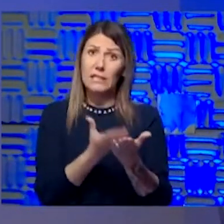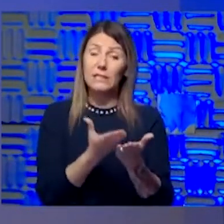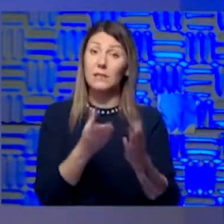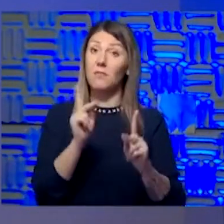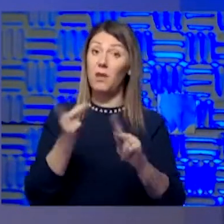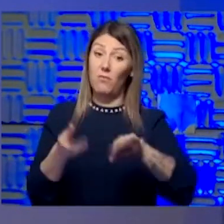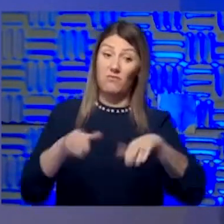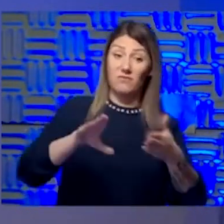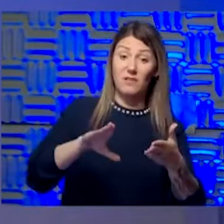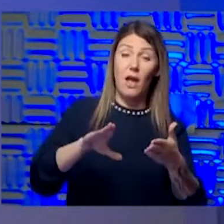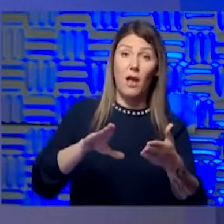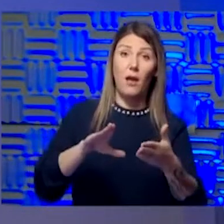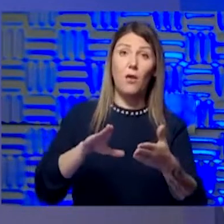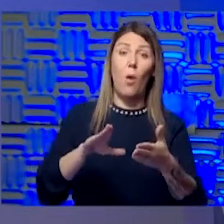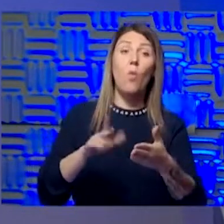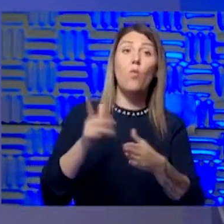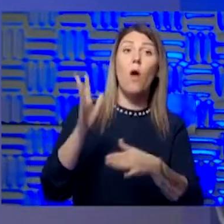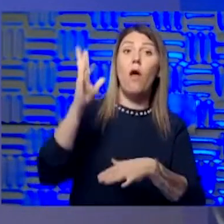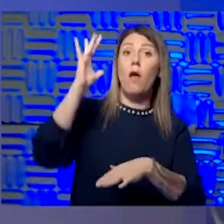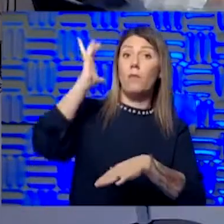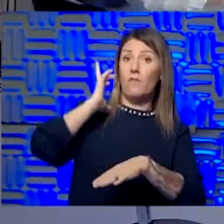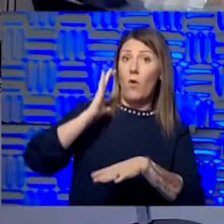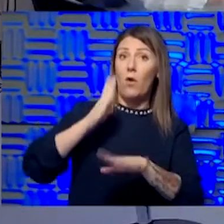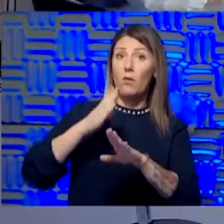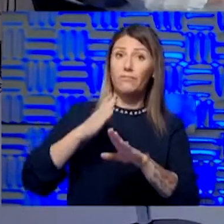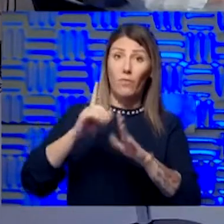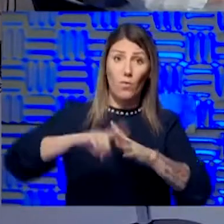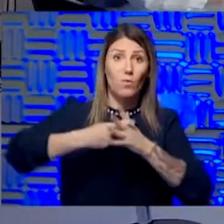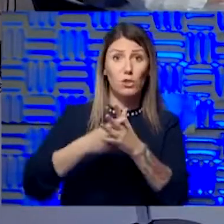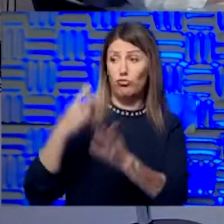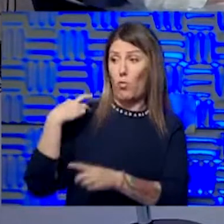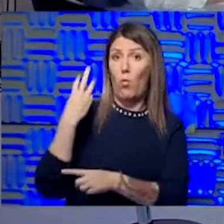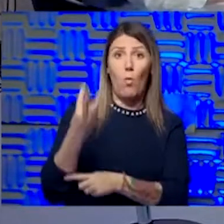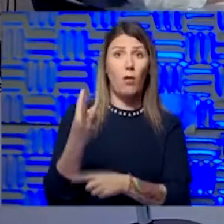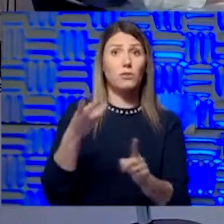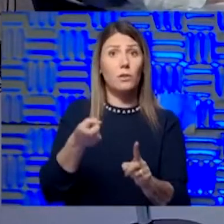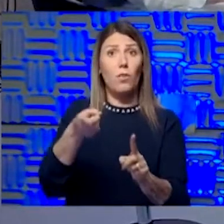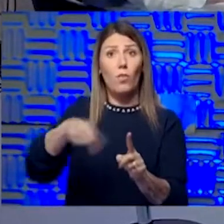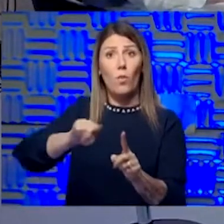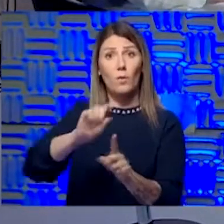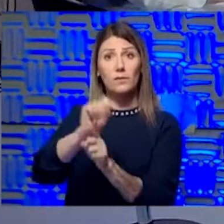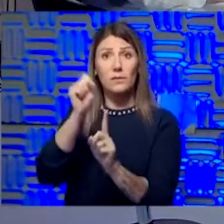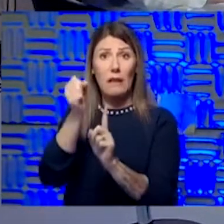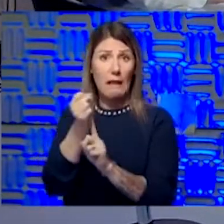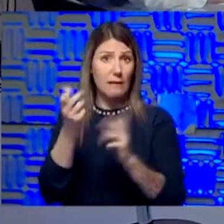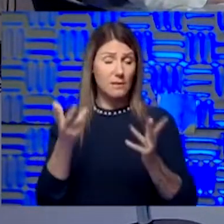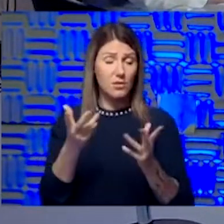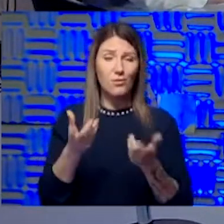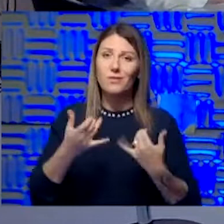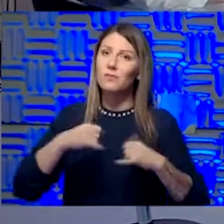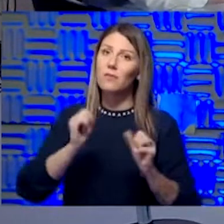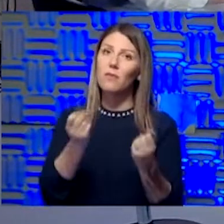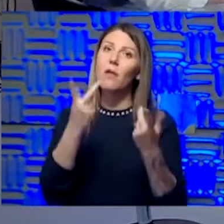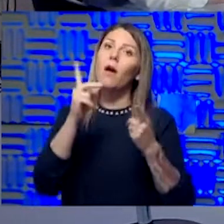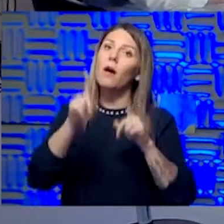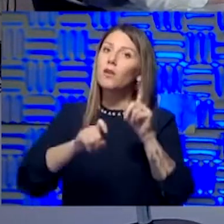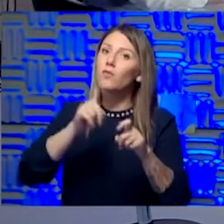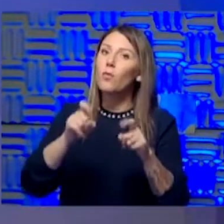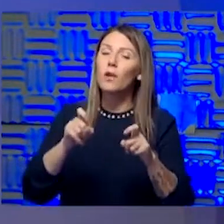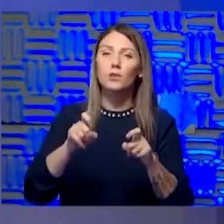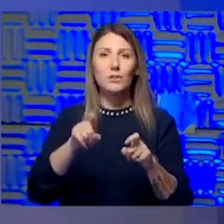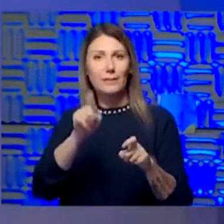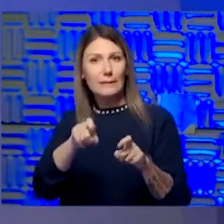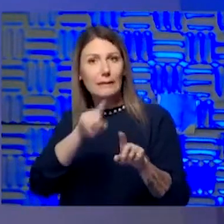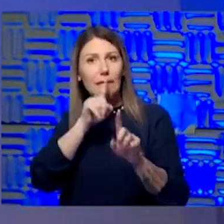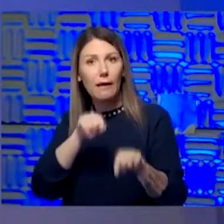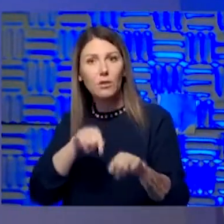way before the original Washington cases. So I think there are still a lot of questions to be answered, and as we move